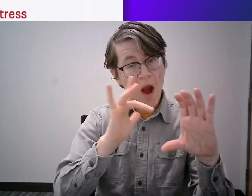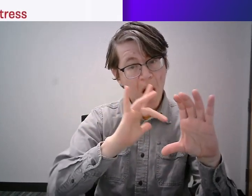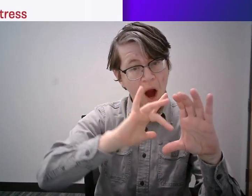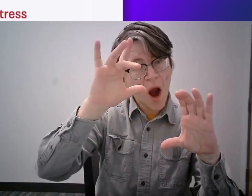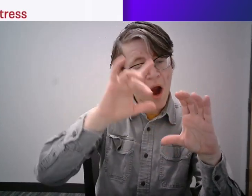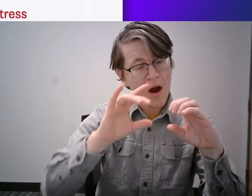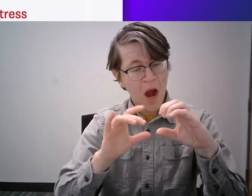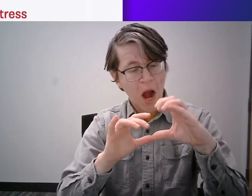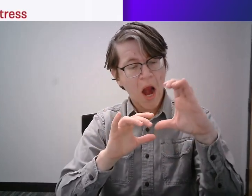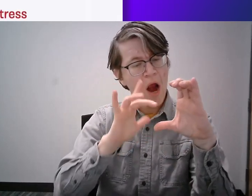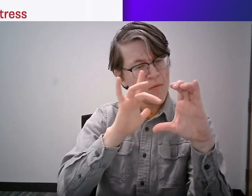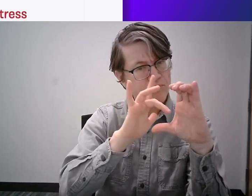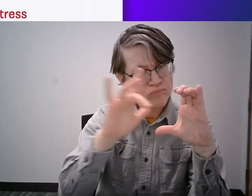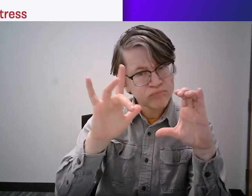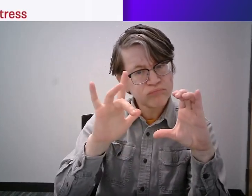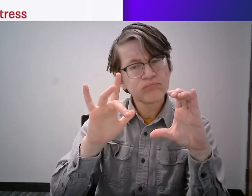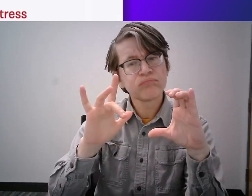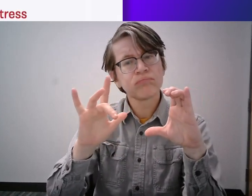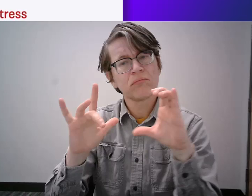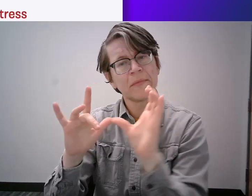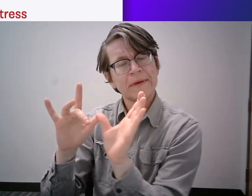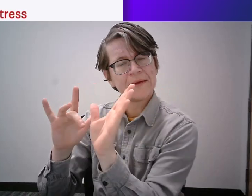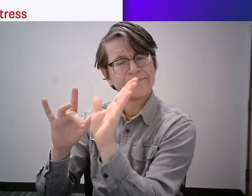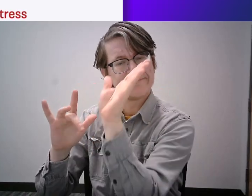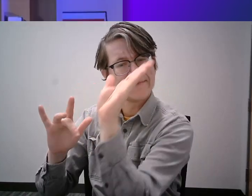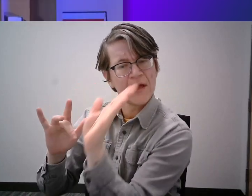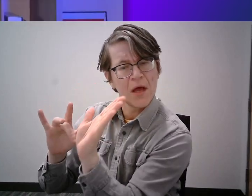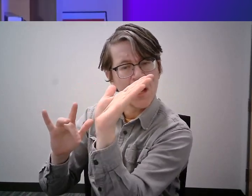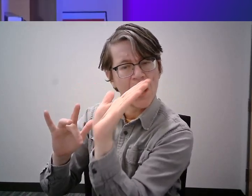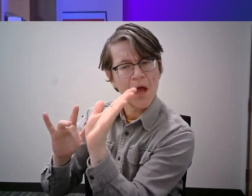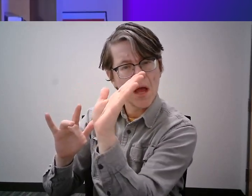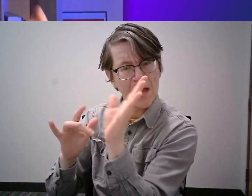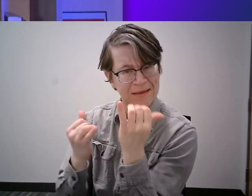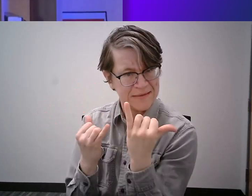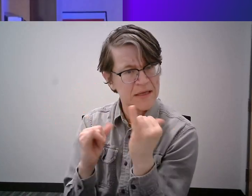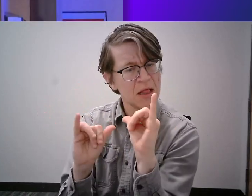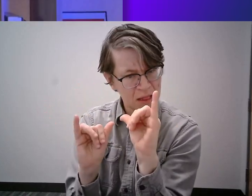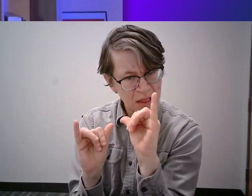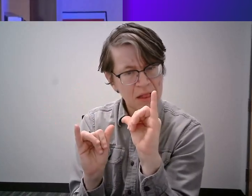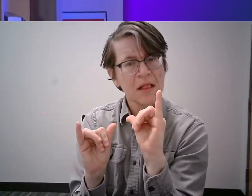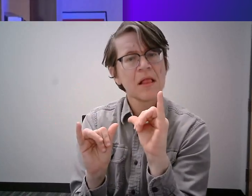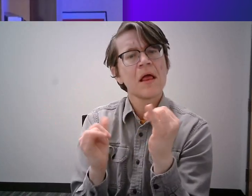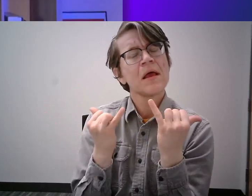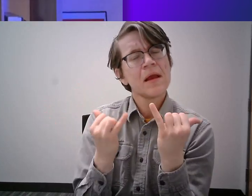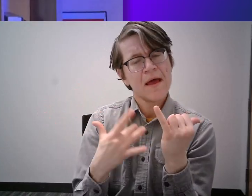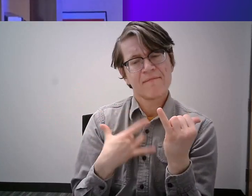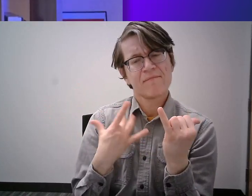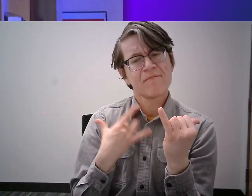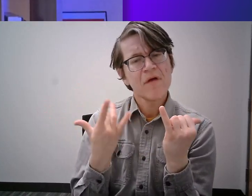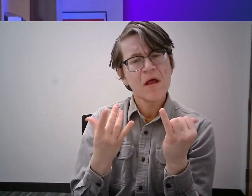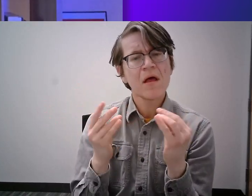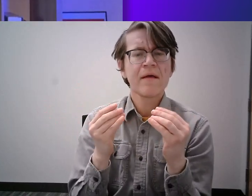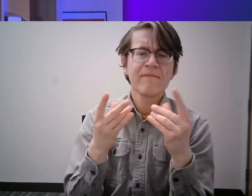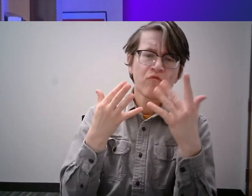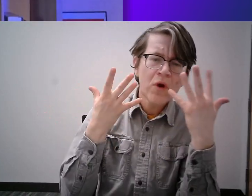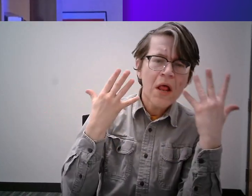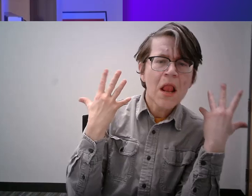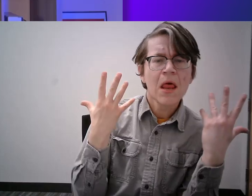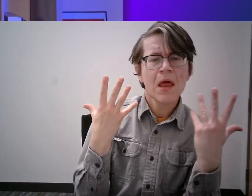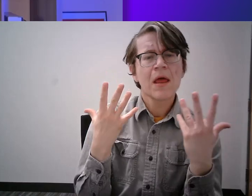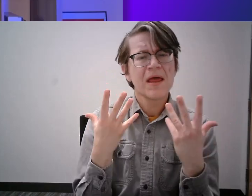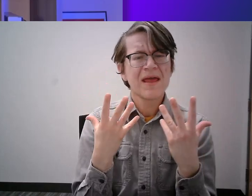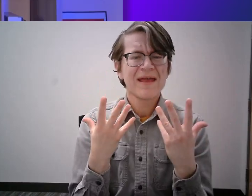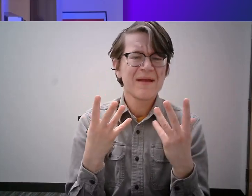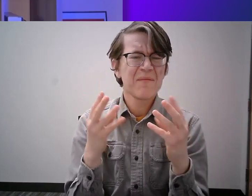shows. You still have the same feeling of being open, human, friendly, but maybe it's more traditional serif style.